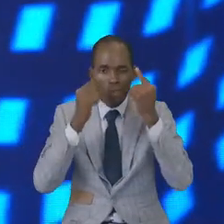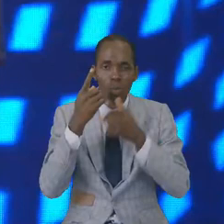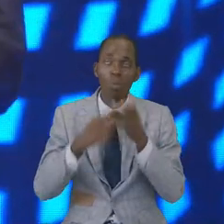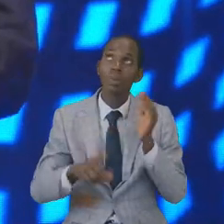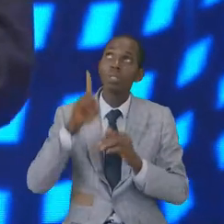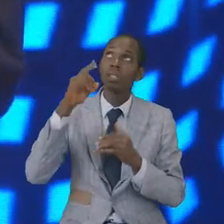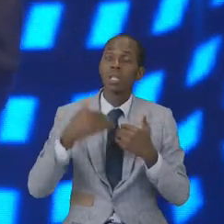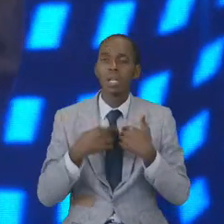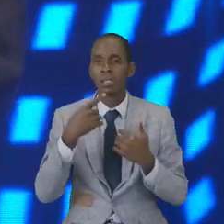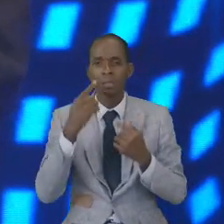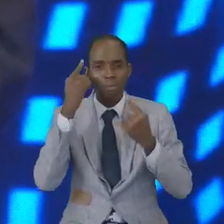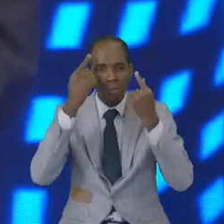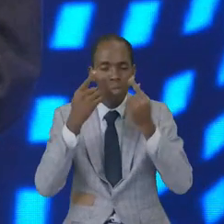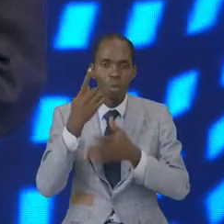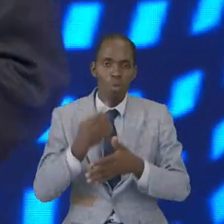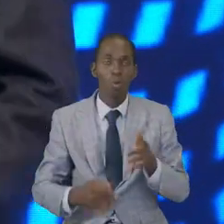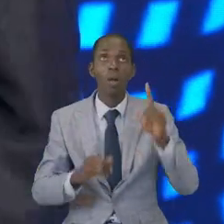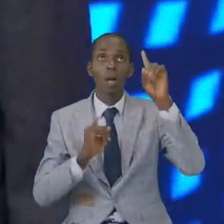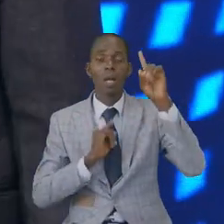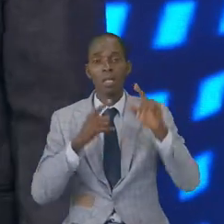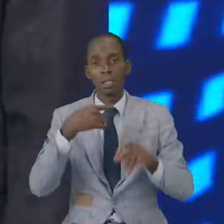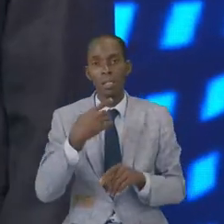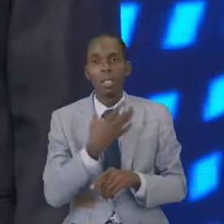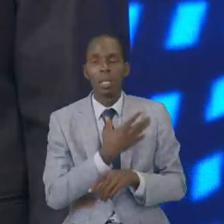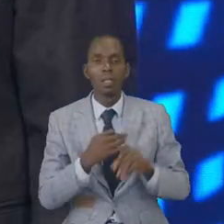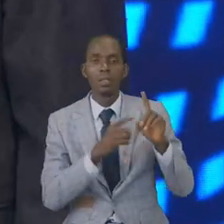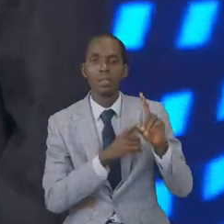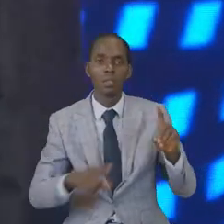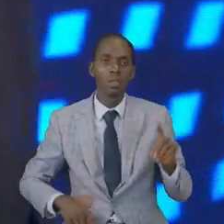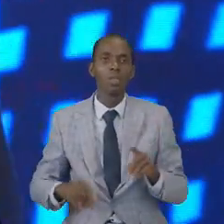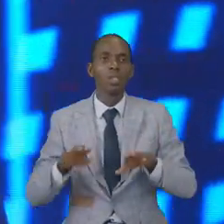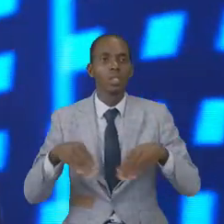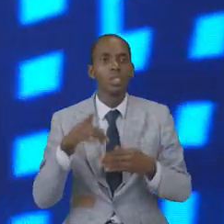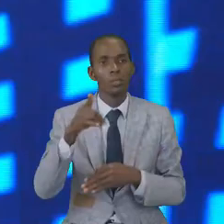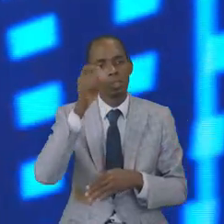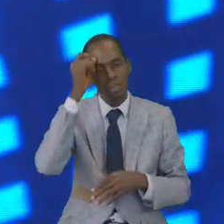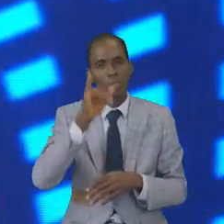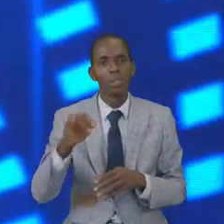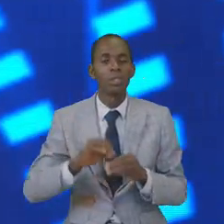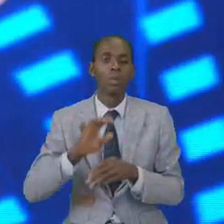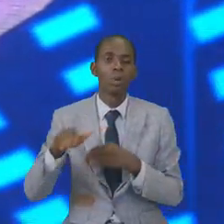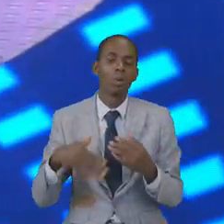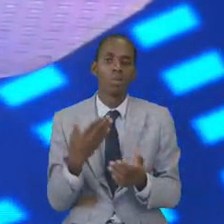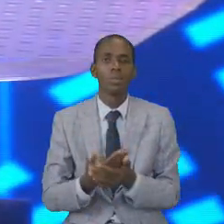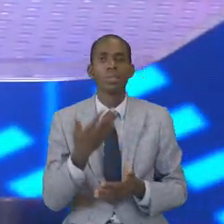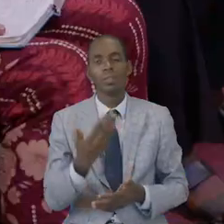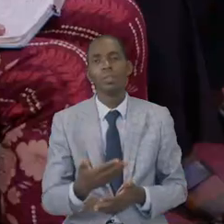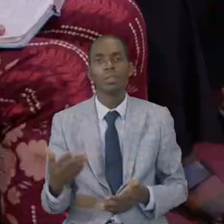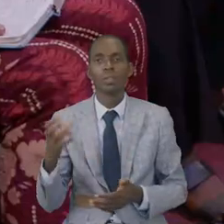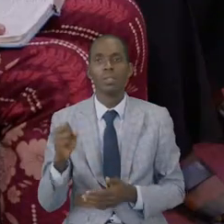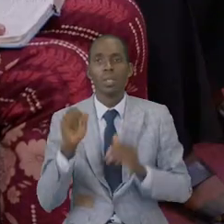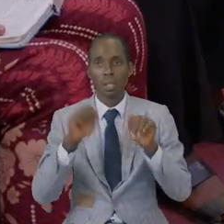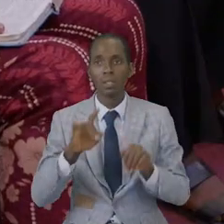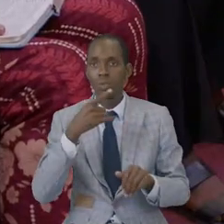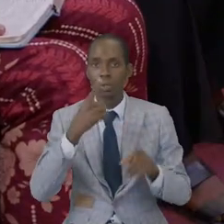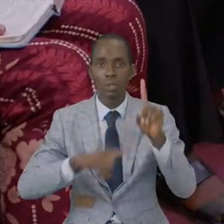he has said. Consider what I say, and the Lord give thee understanding in all things. Can I have a